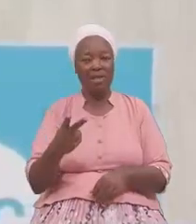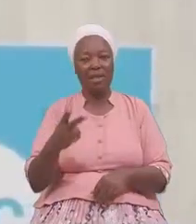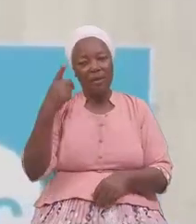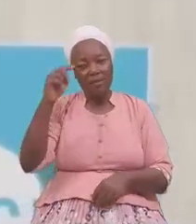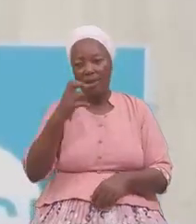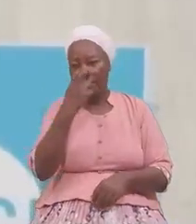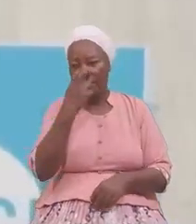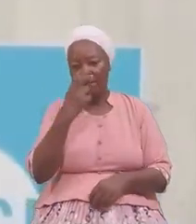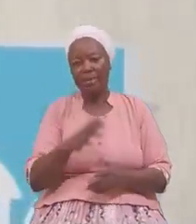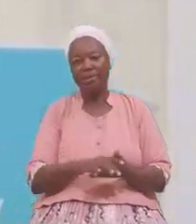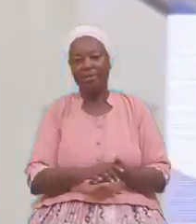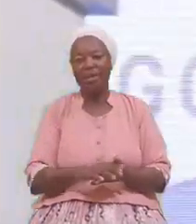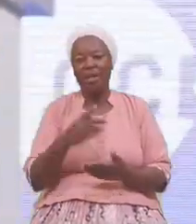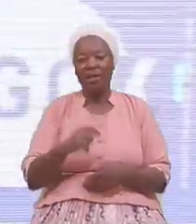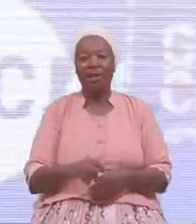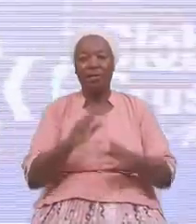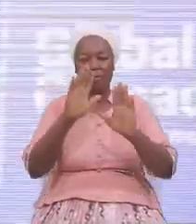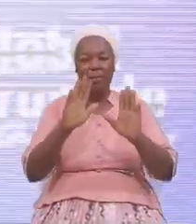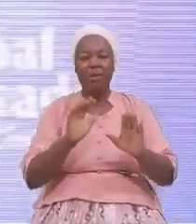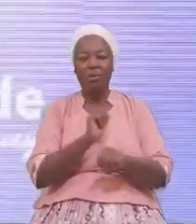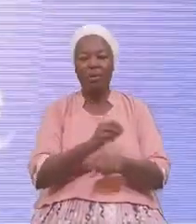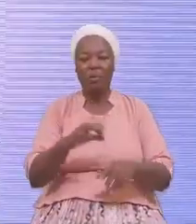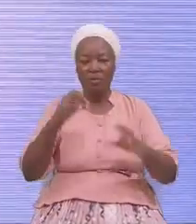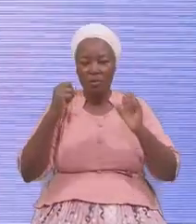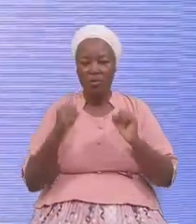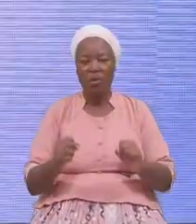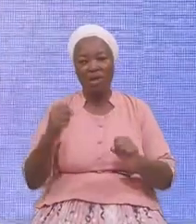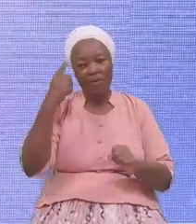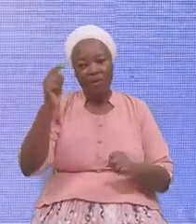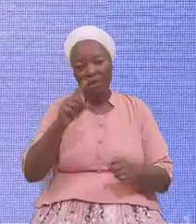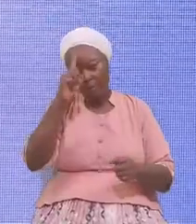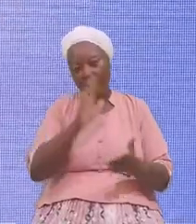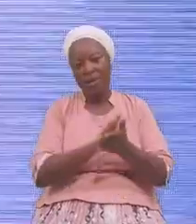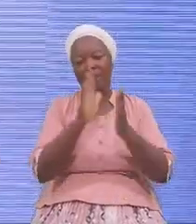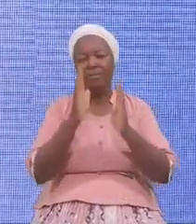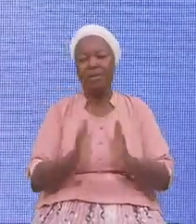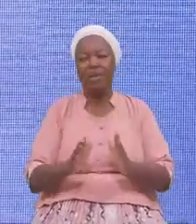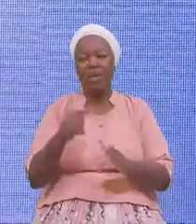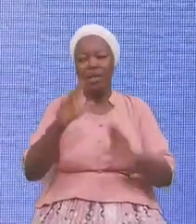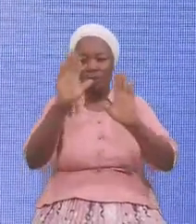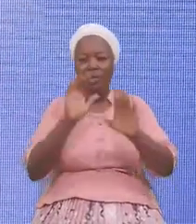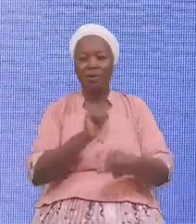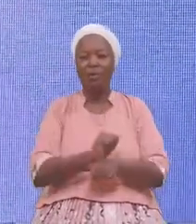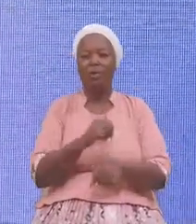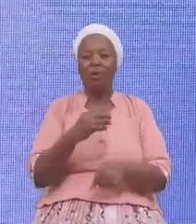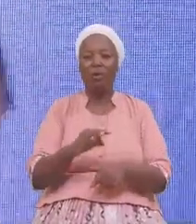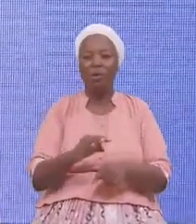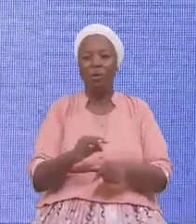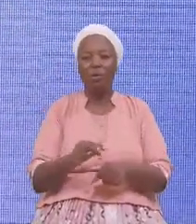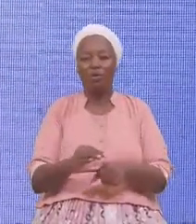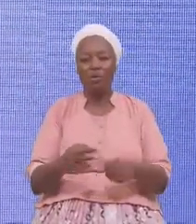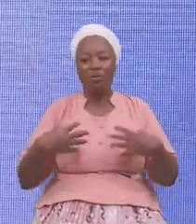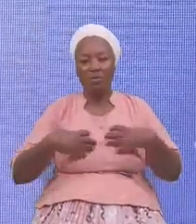blind, the miracle of strength for the believer, the miracle of